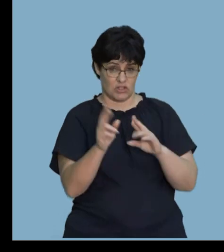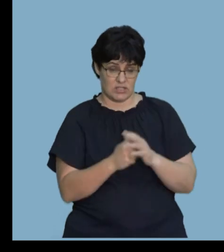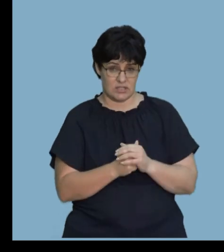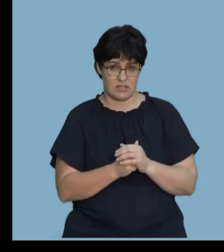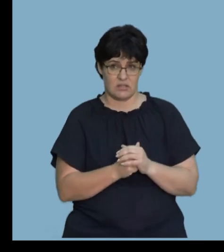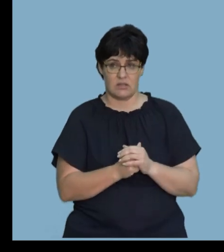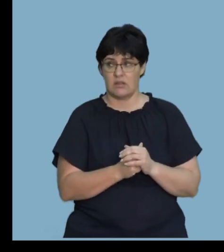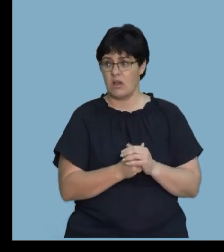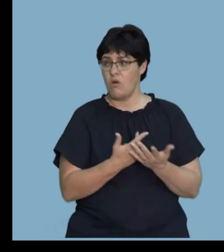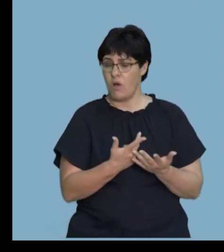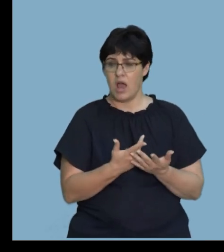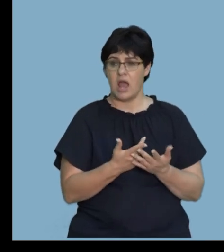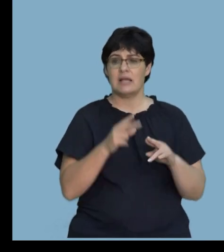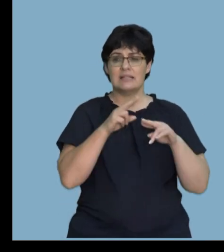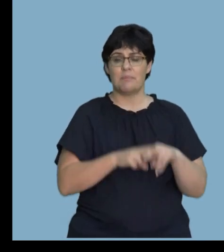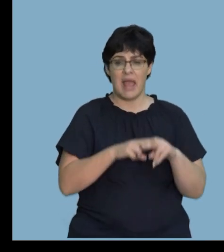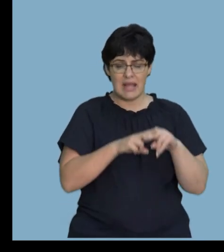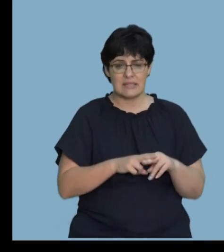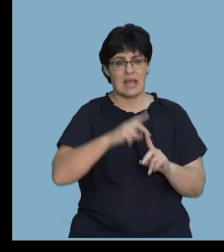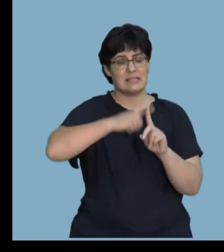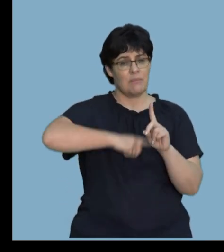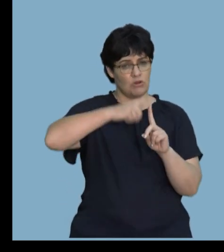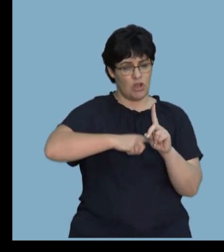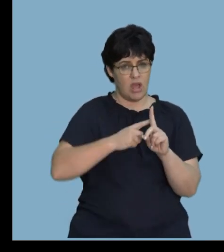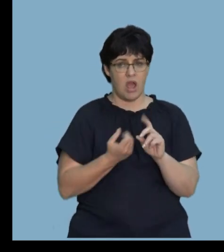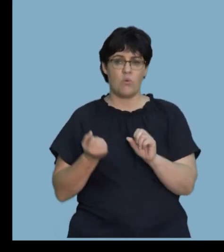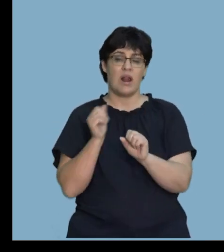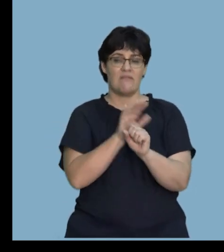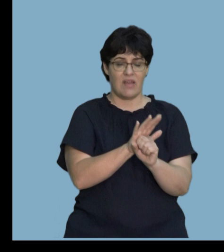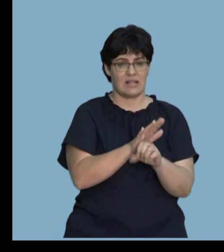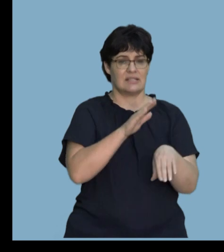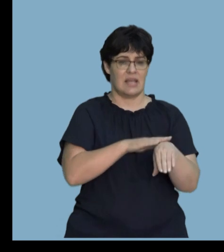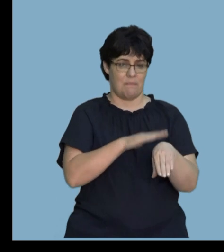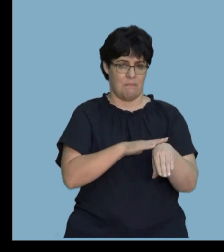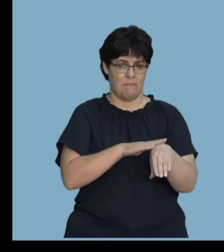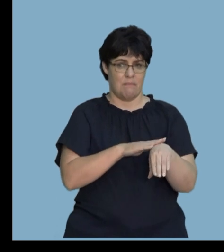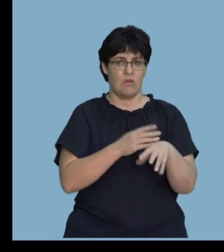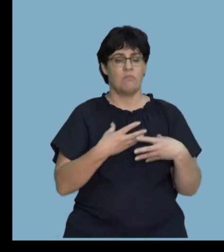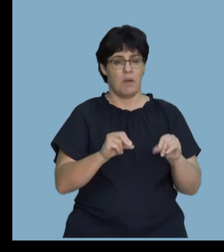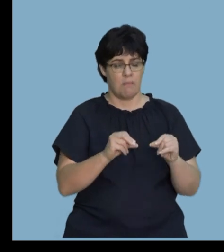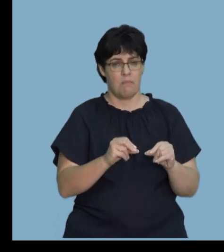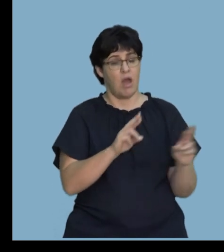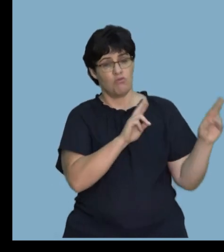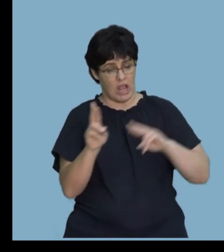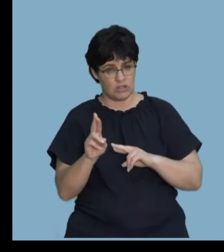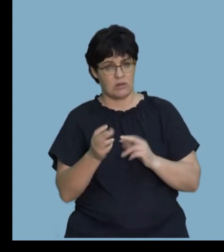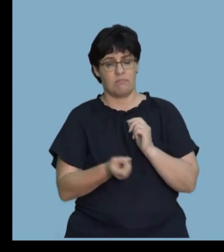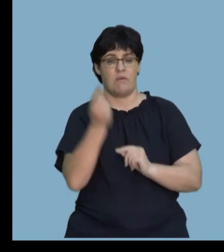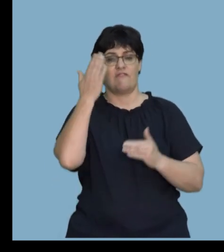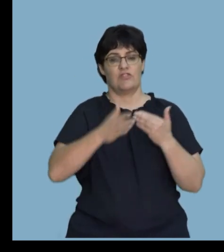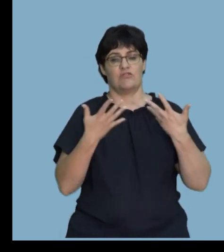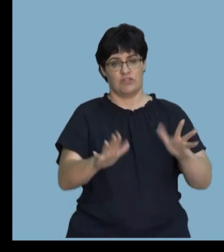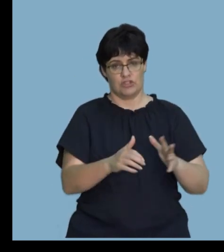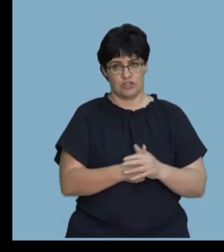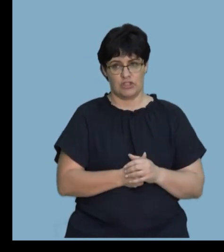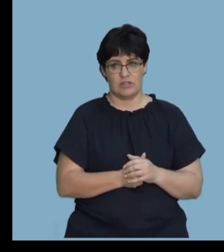obviously, depending on the temperature, it will affect the time taken for the reaction to actually complete, okay? And then write